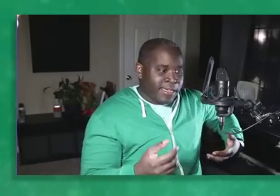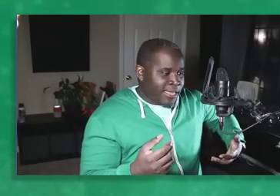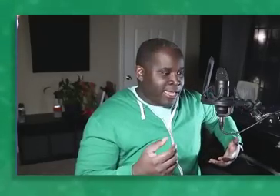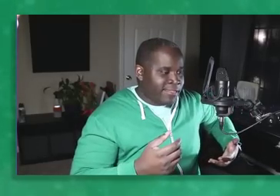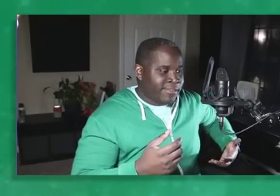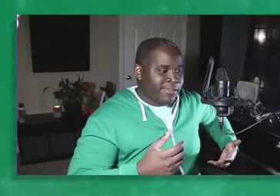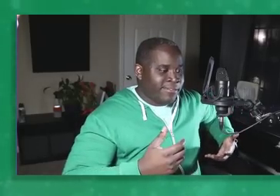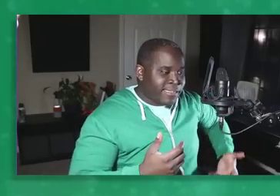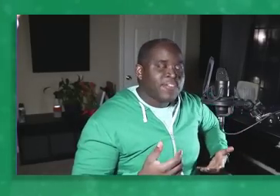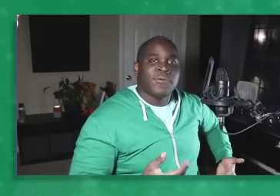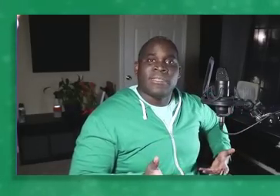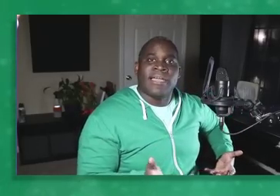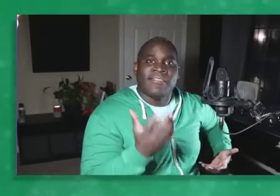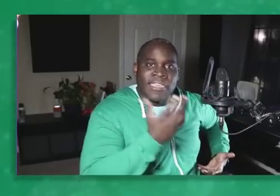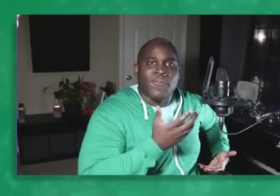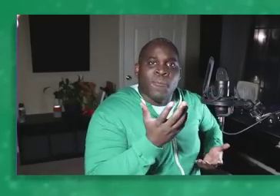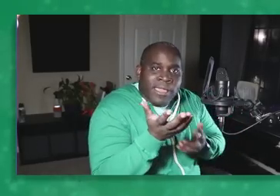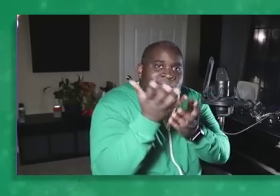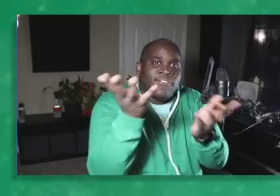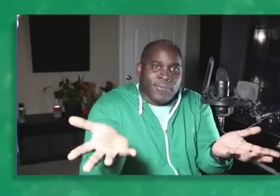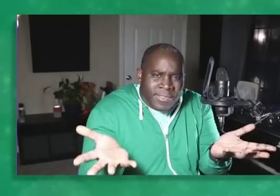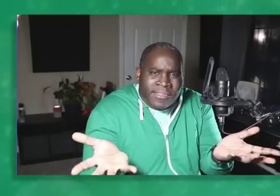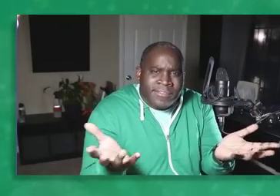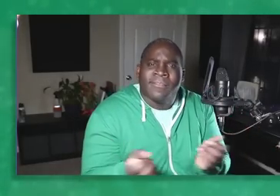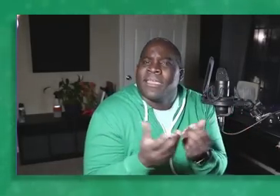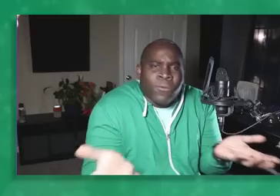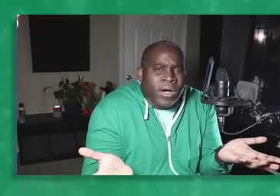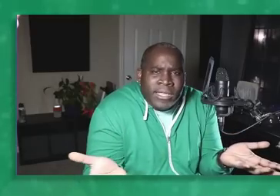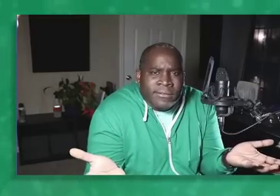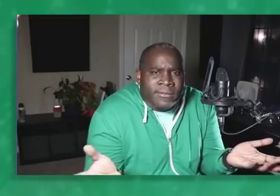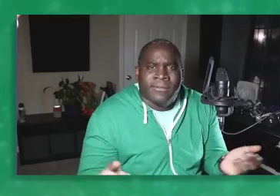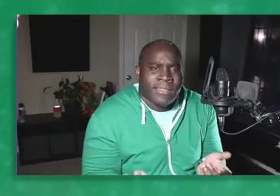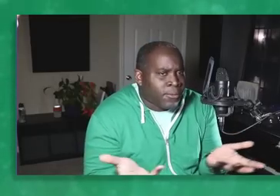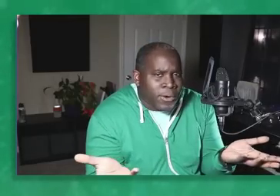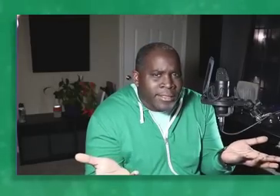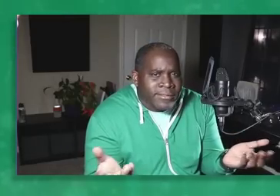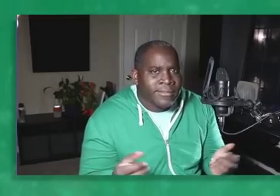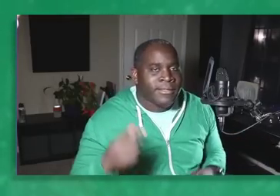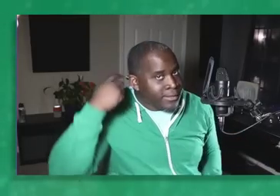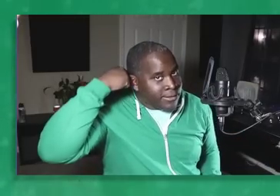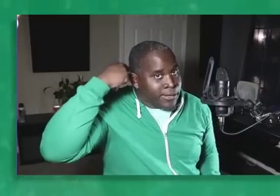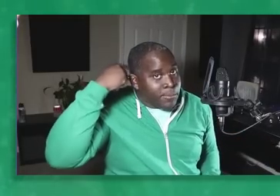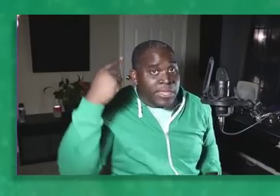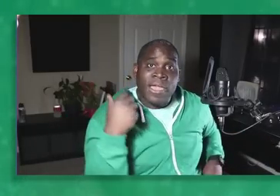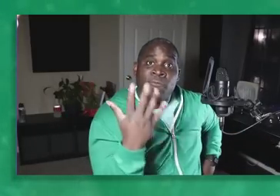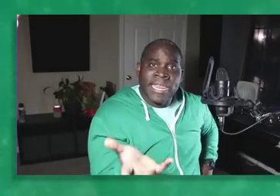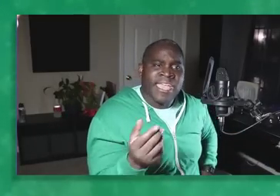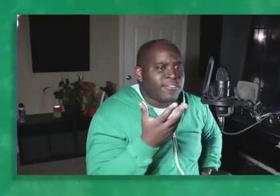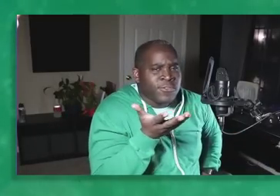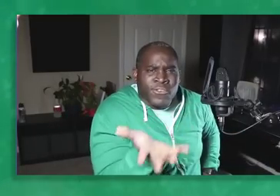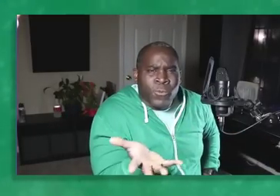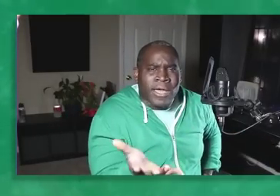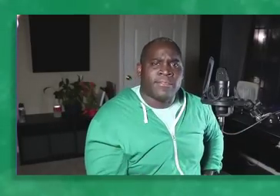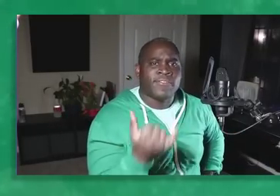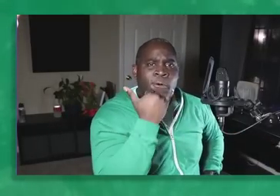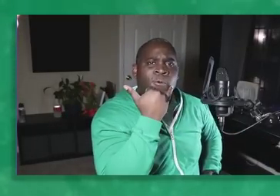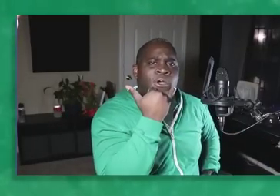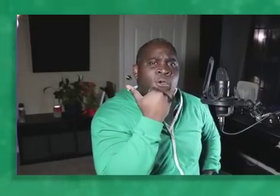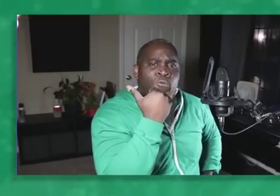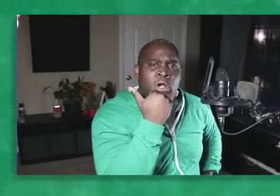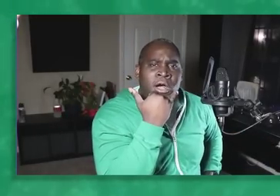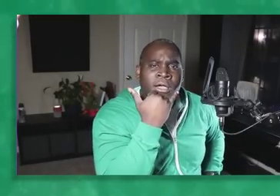occupied, it's contextualized that you want to do this. Like, what? Like, what? But you have one hand, so just what?